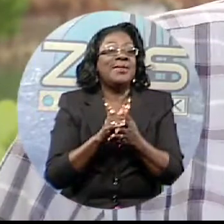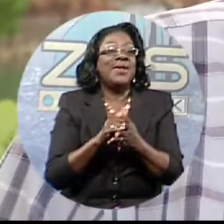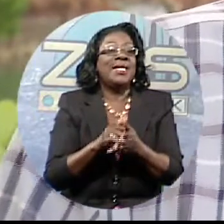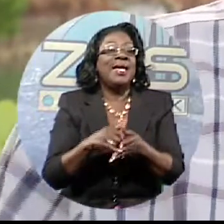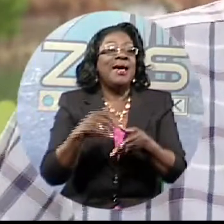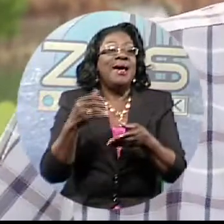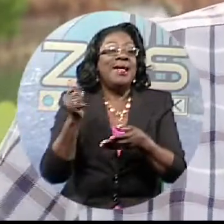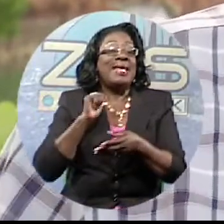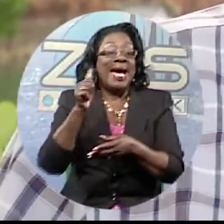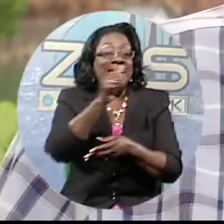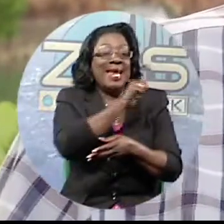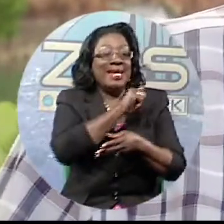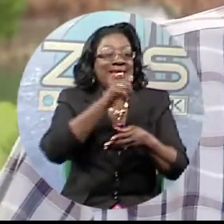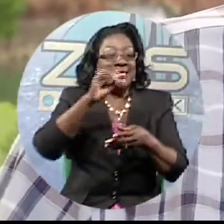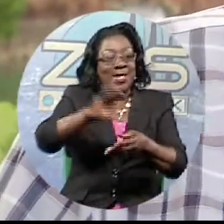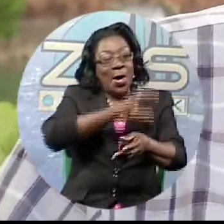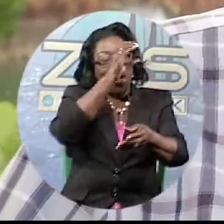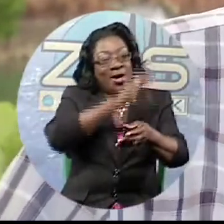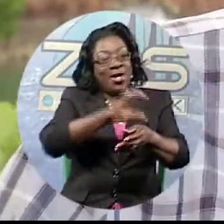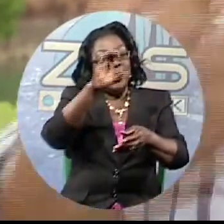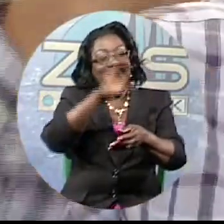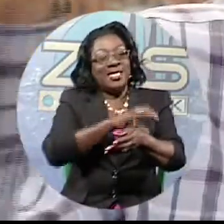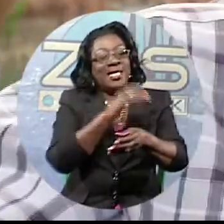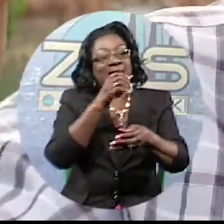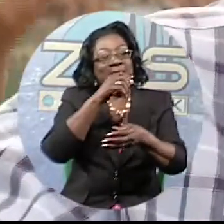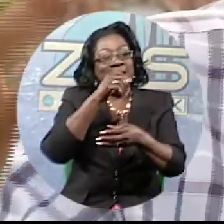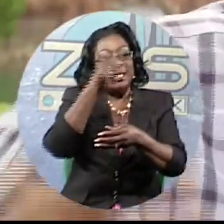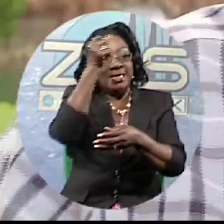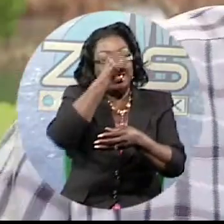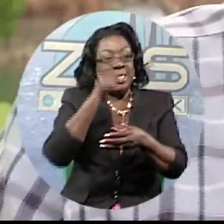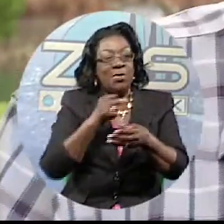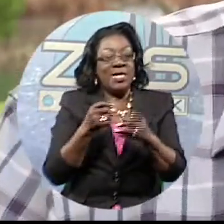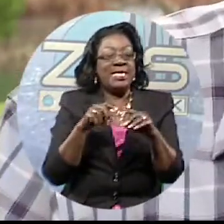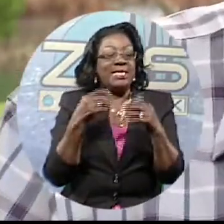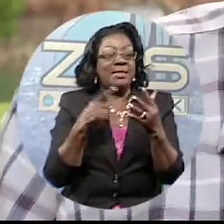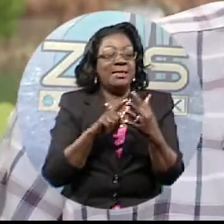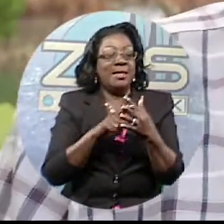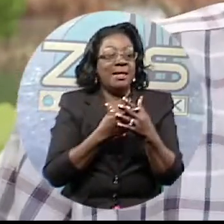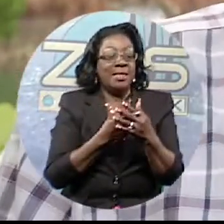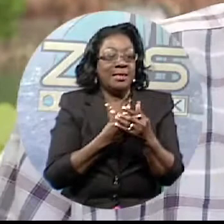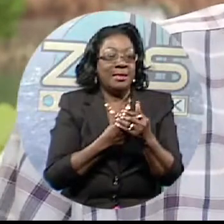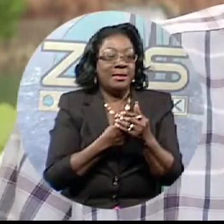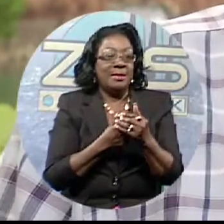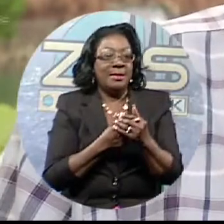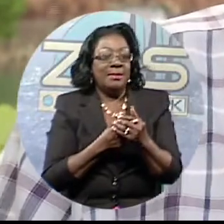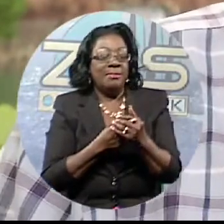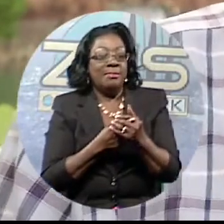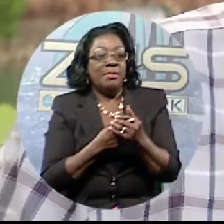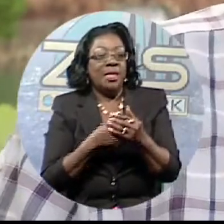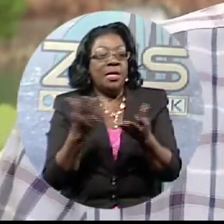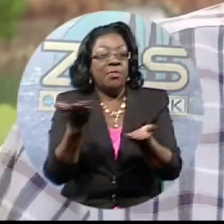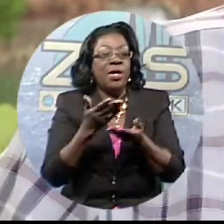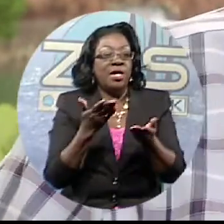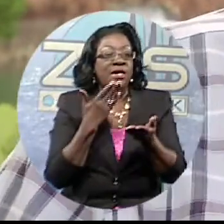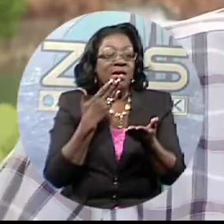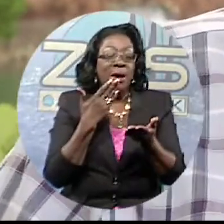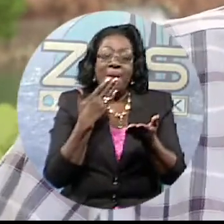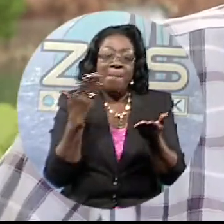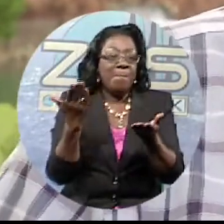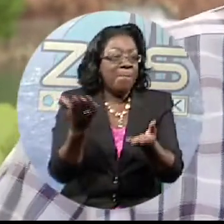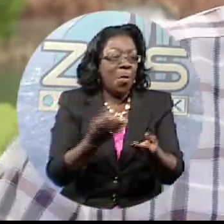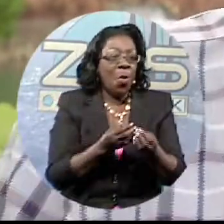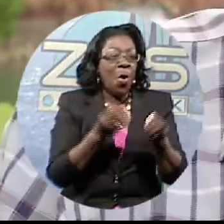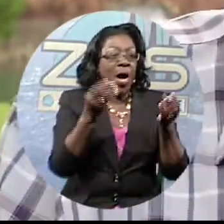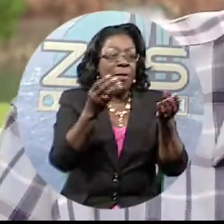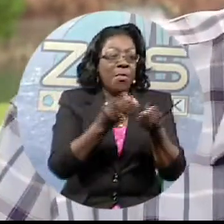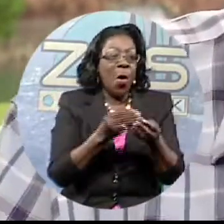started. And our very first concert, which was Maroon 5, to this day I'll remember it, with mind-boggling results. And since then, we've had